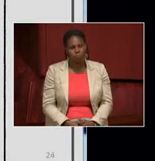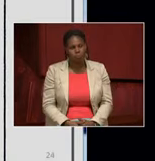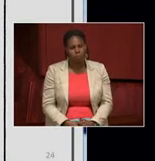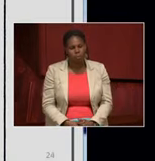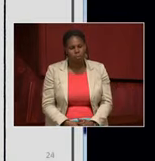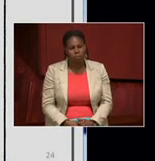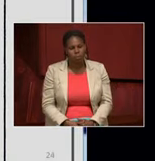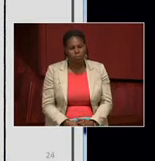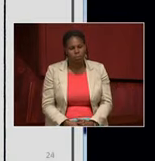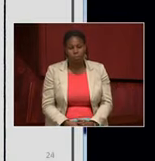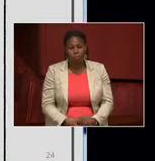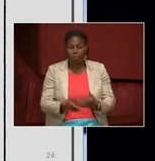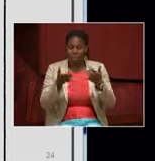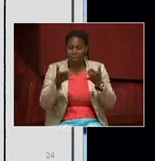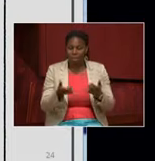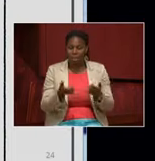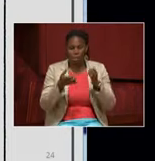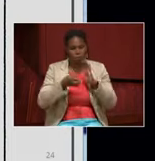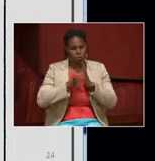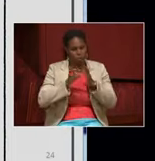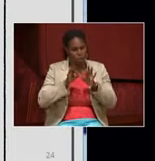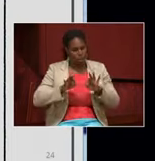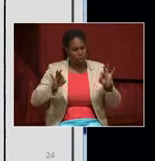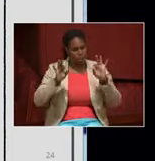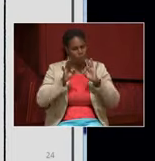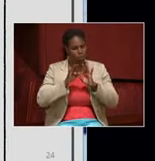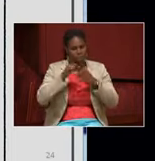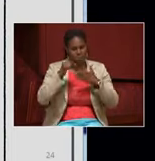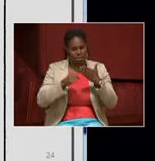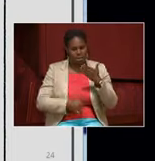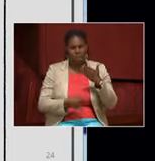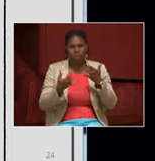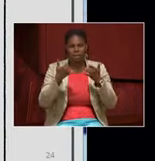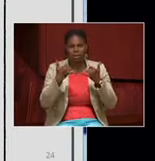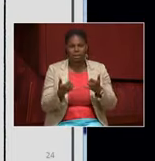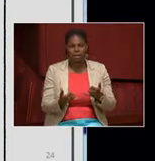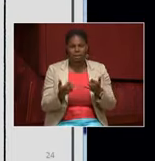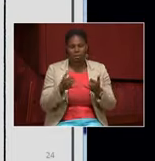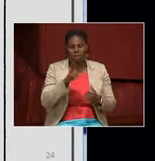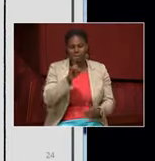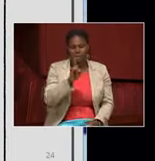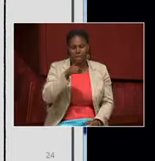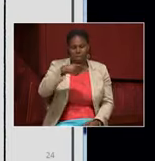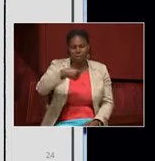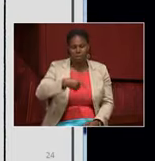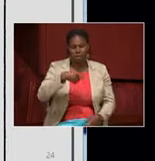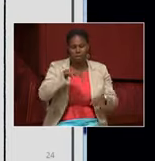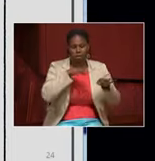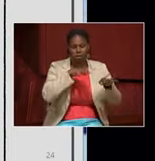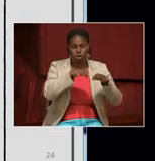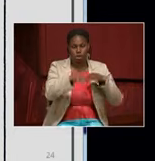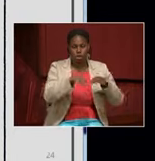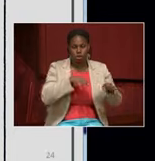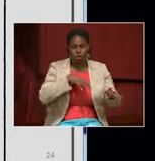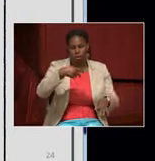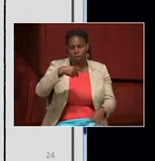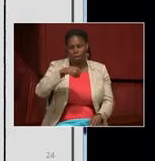Okay, so we're viewing the important details, and that takes us into what we call a DP, a descriptive